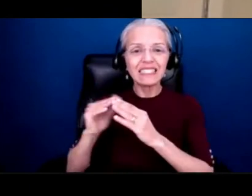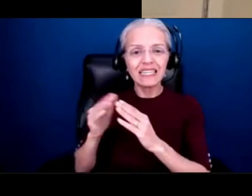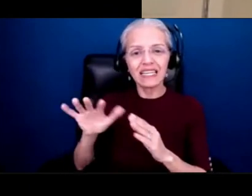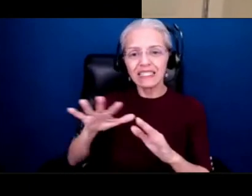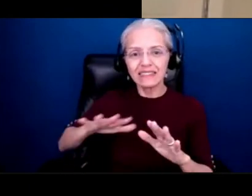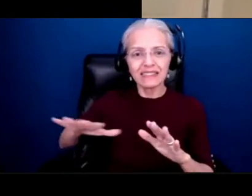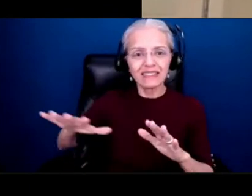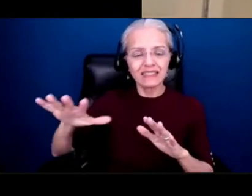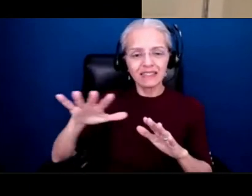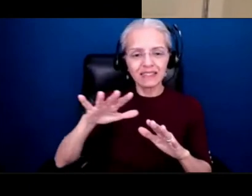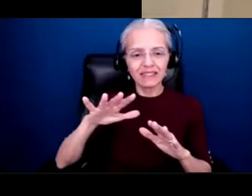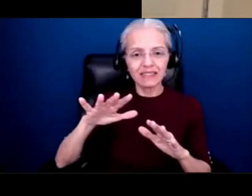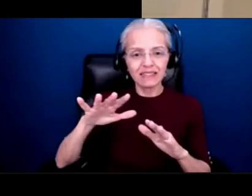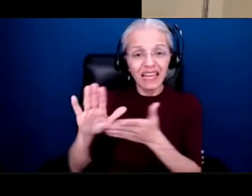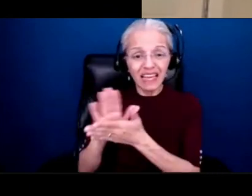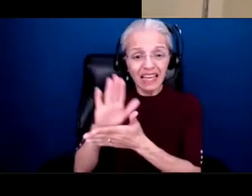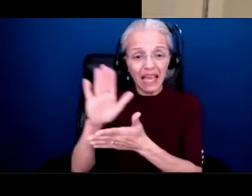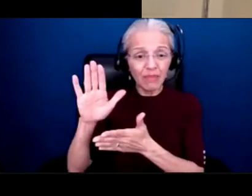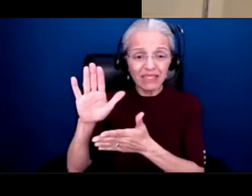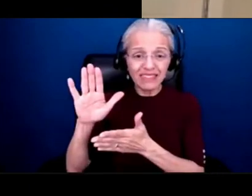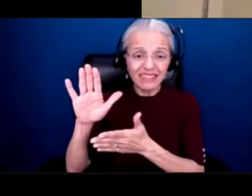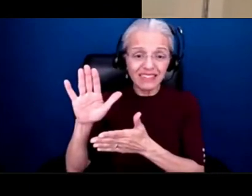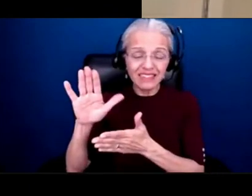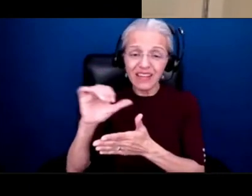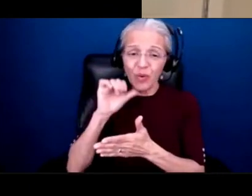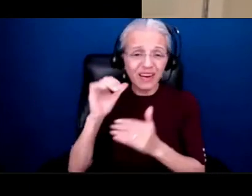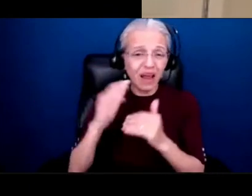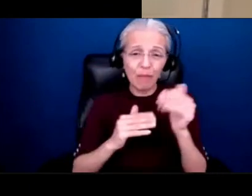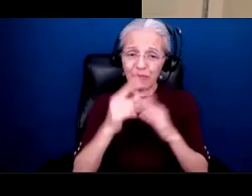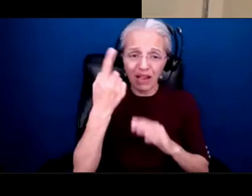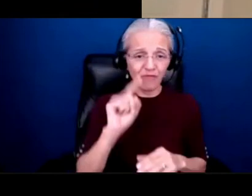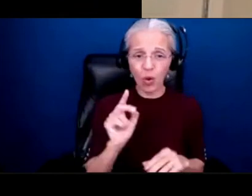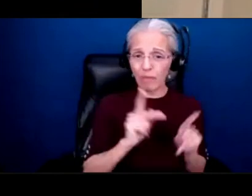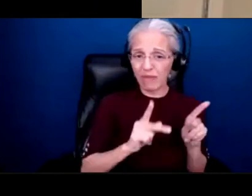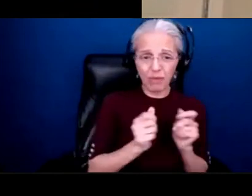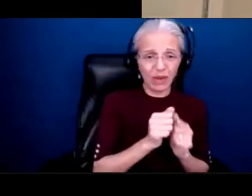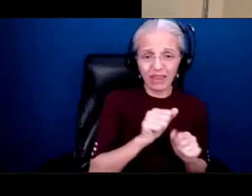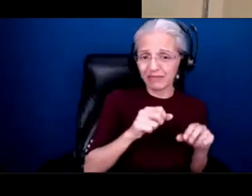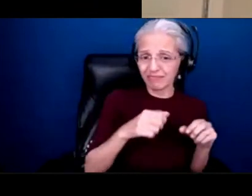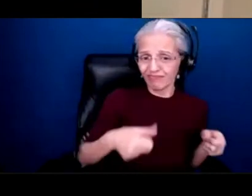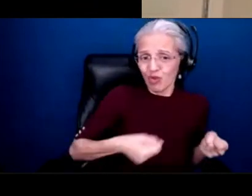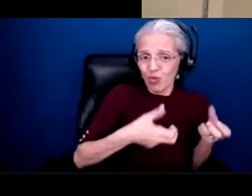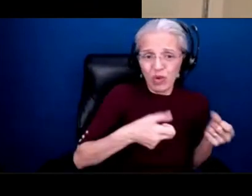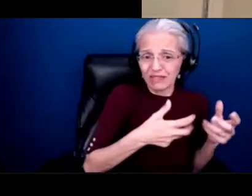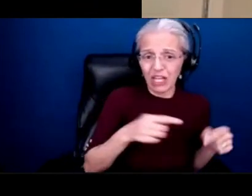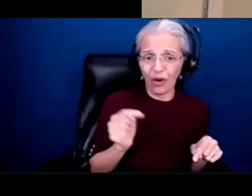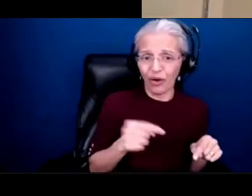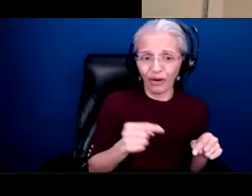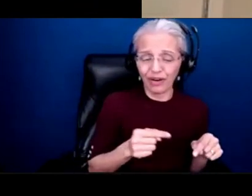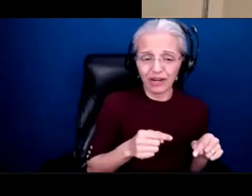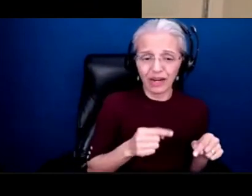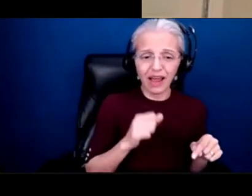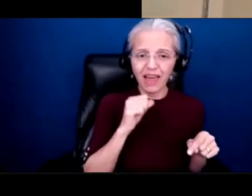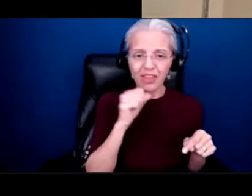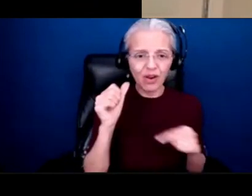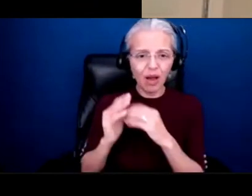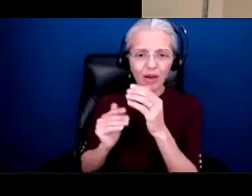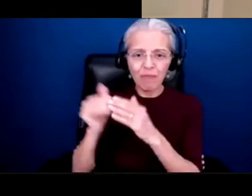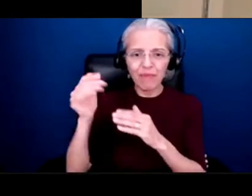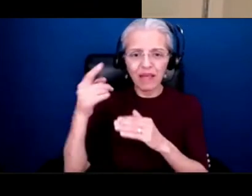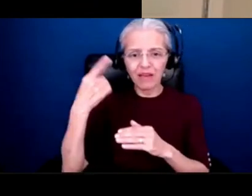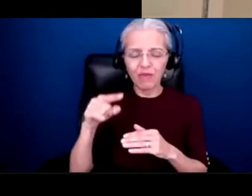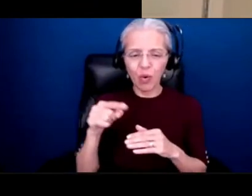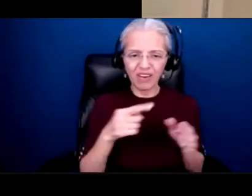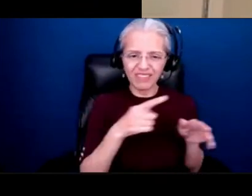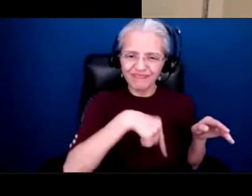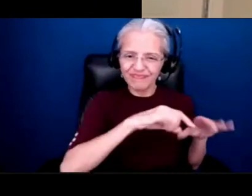campuses. It was never built for us. It's never been built for this types of